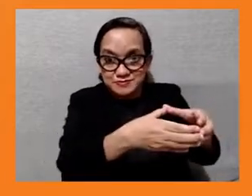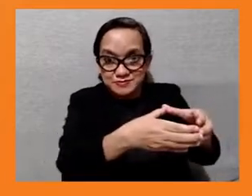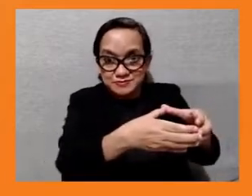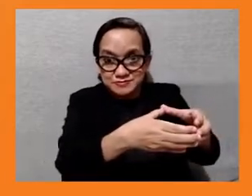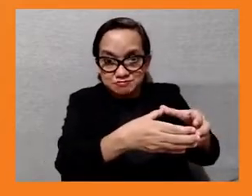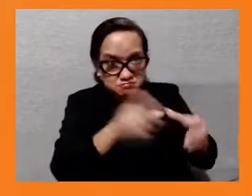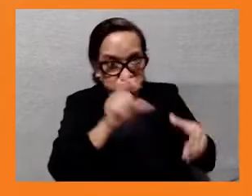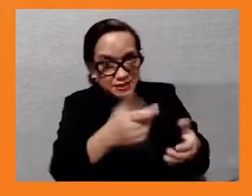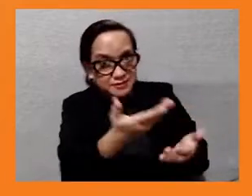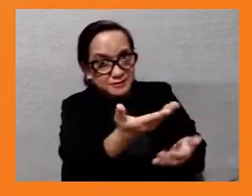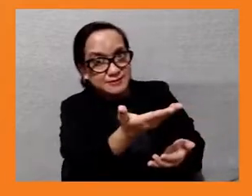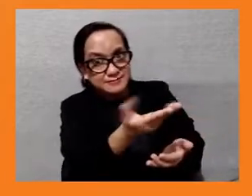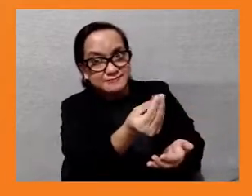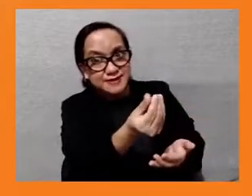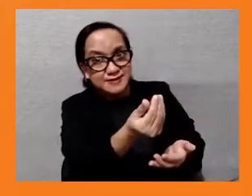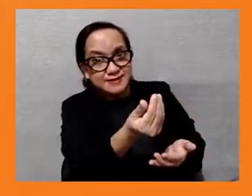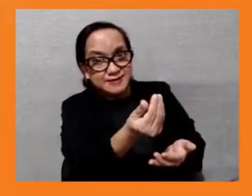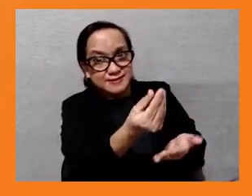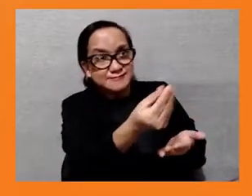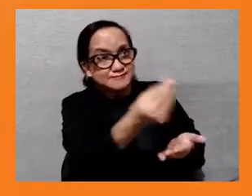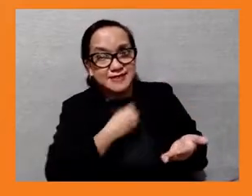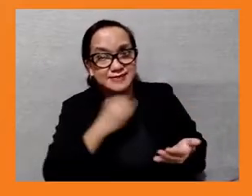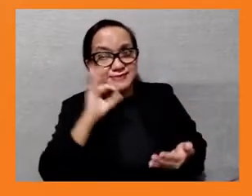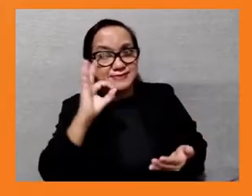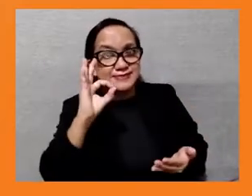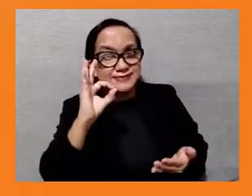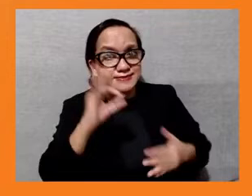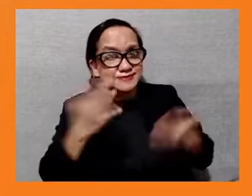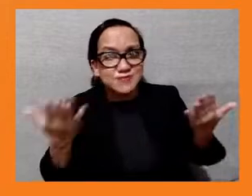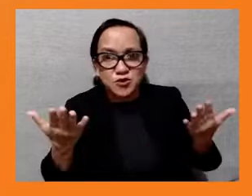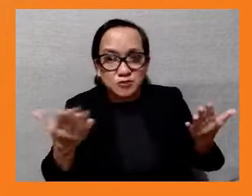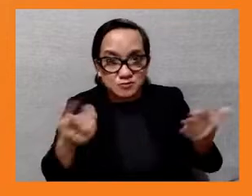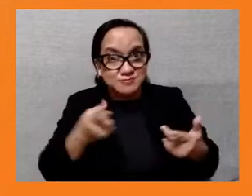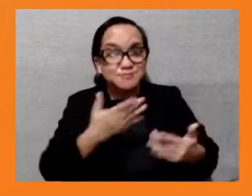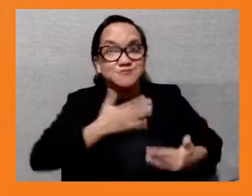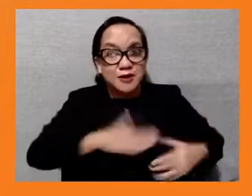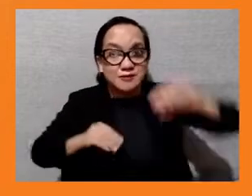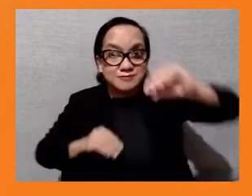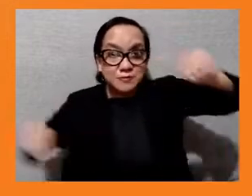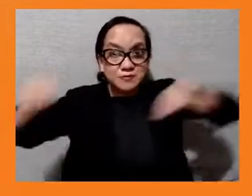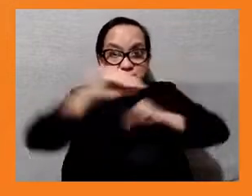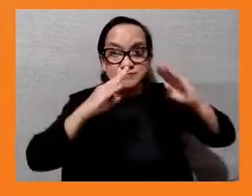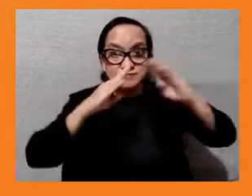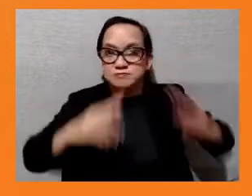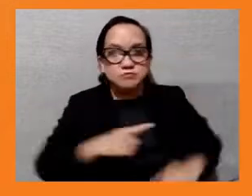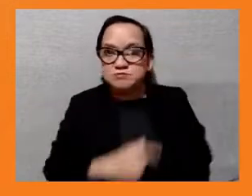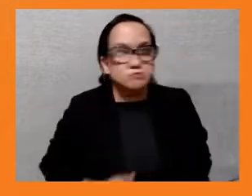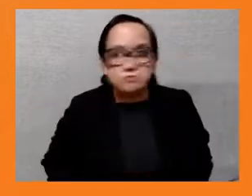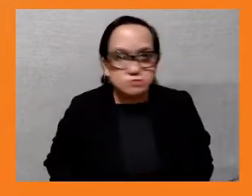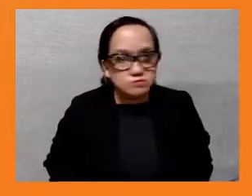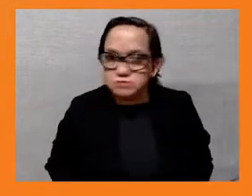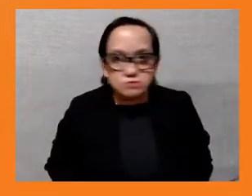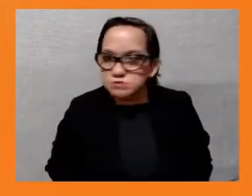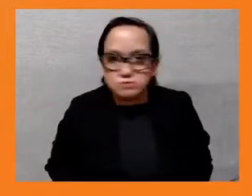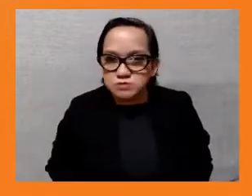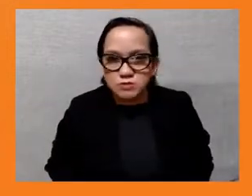in projects being processed now, but also in existing projects. Now,